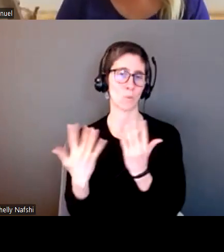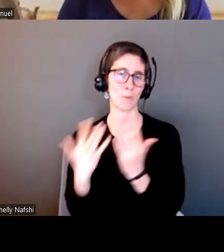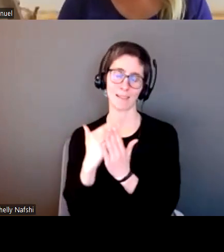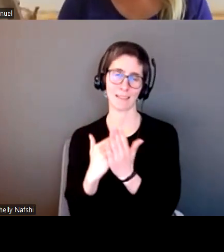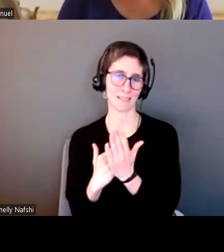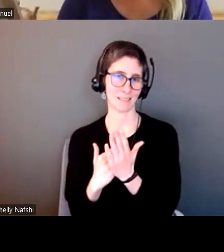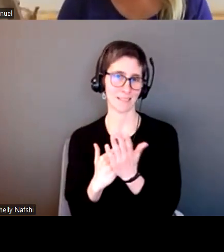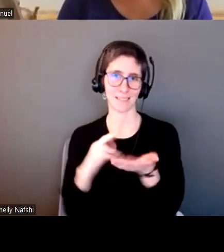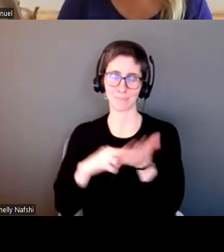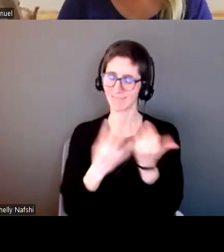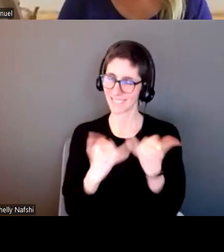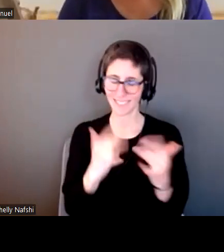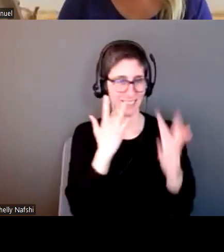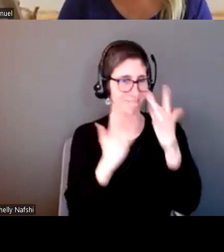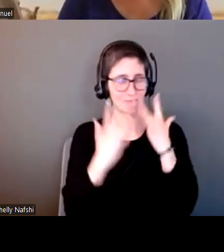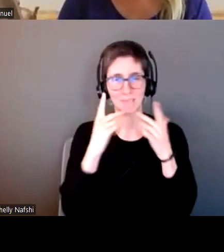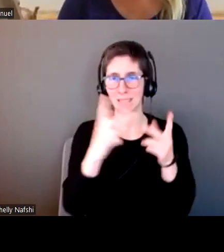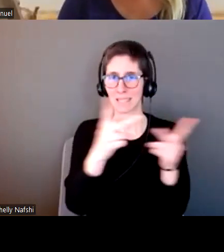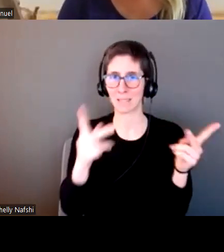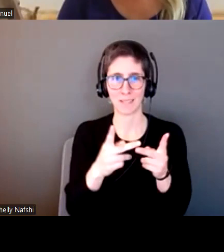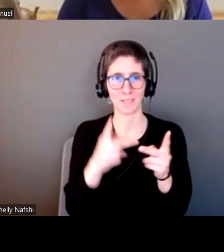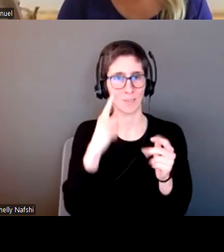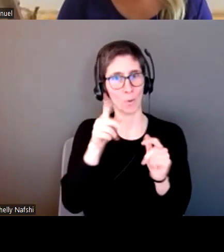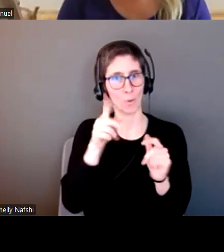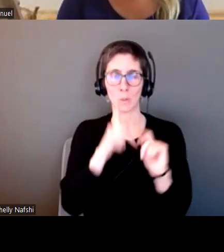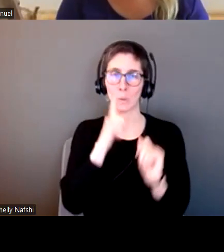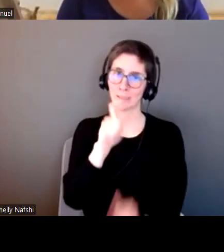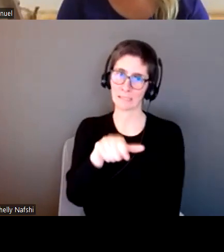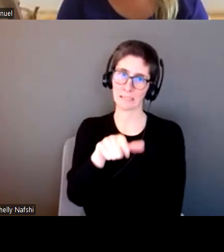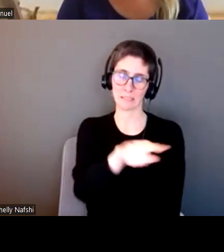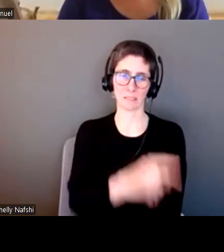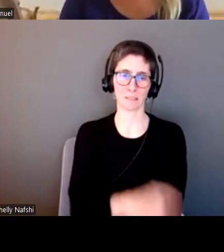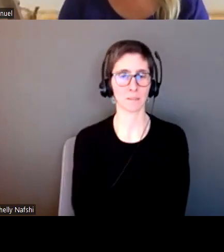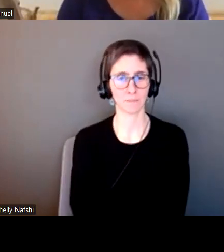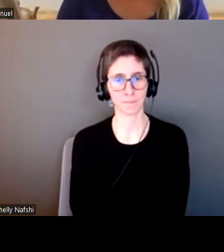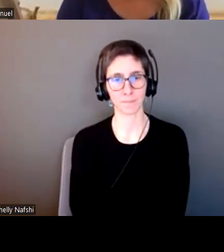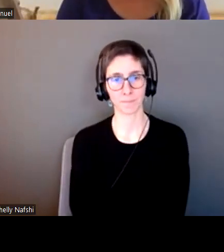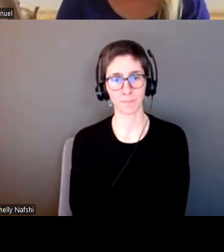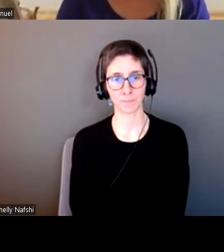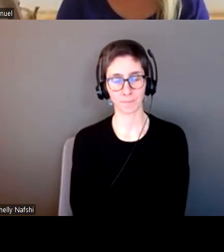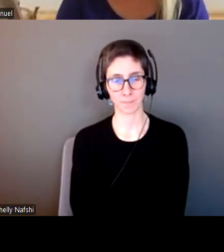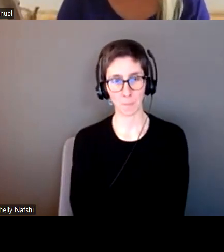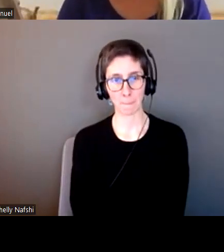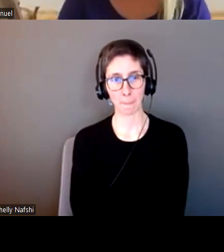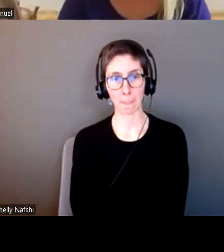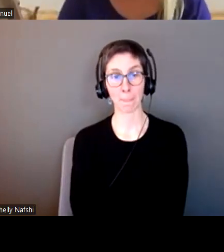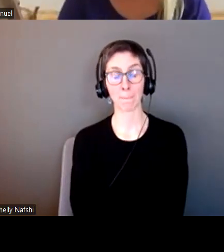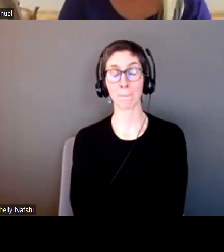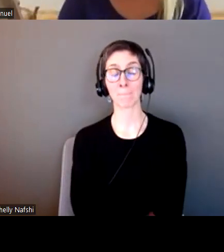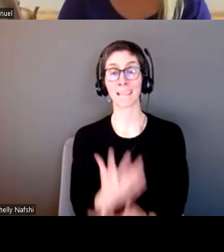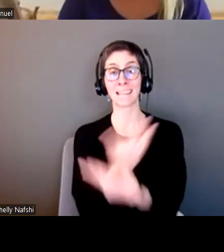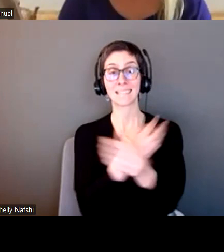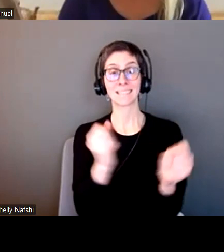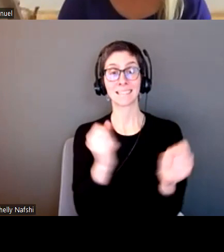spaces for that specific population that we're serving. And unfortunately, in our safe home, only about 50%